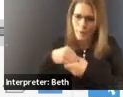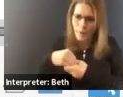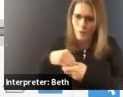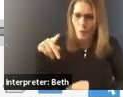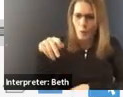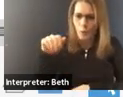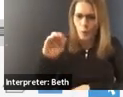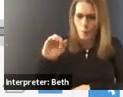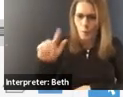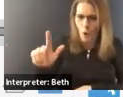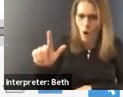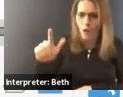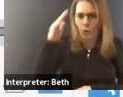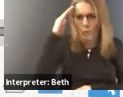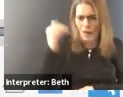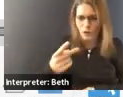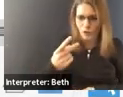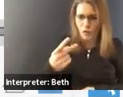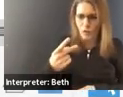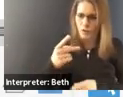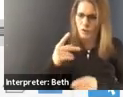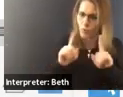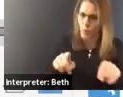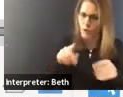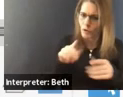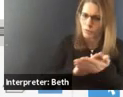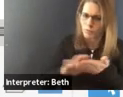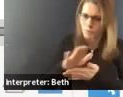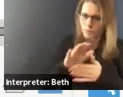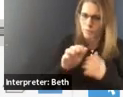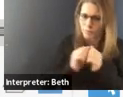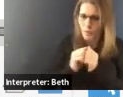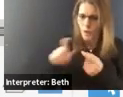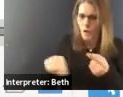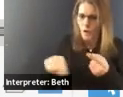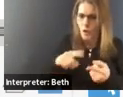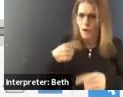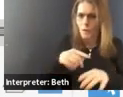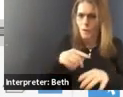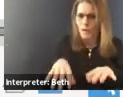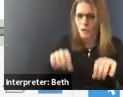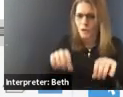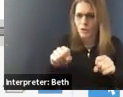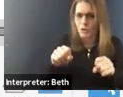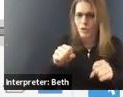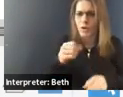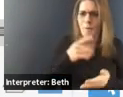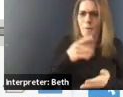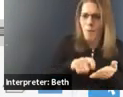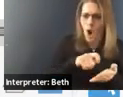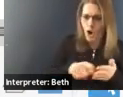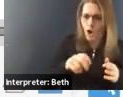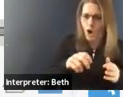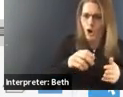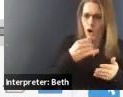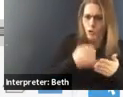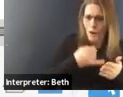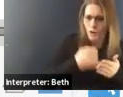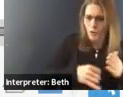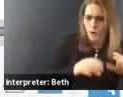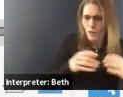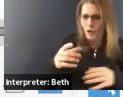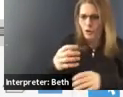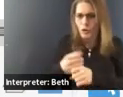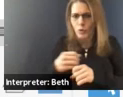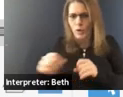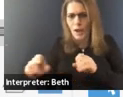and I's marker rendering class, you got a low grade on every single piece of homework.